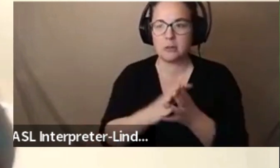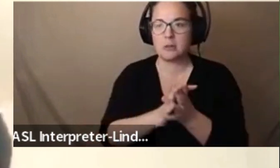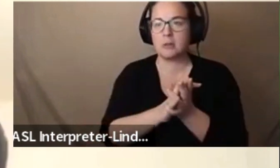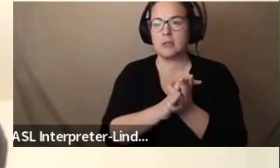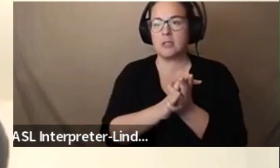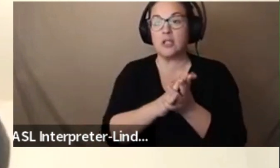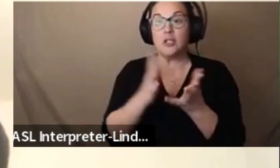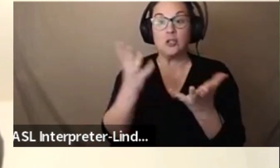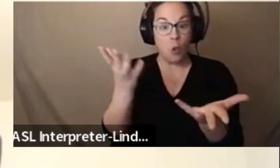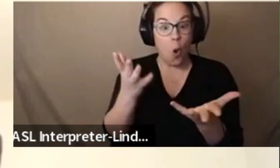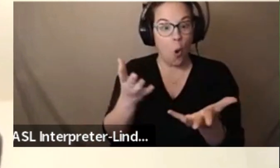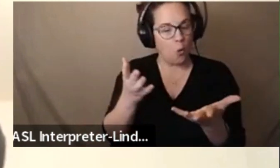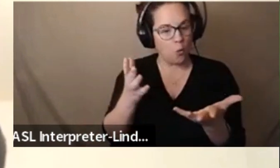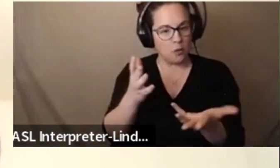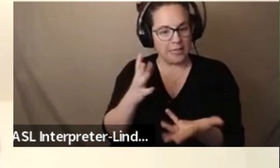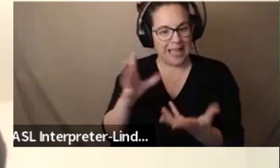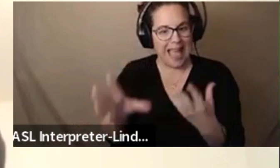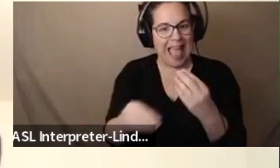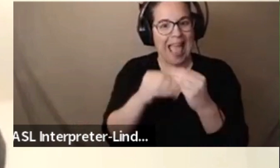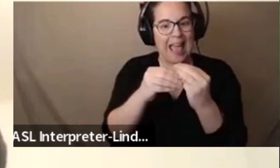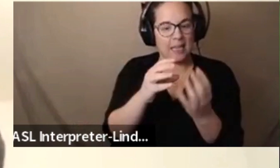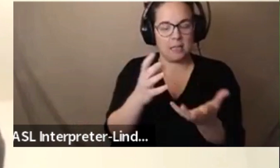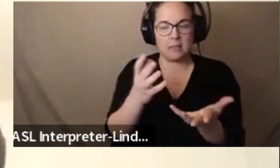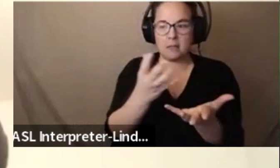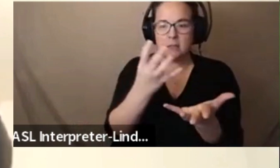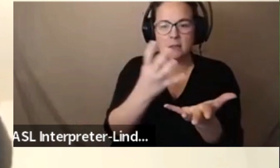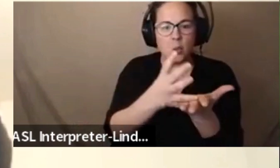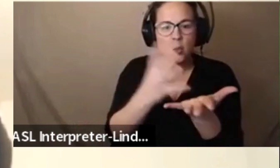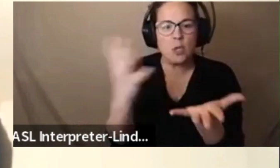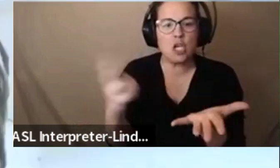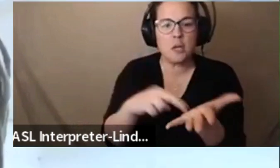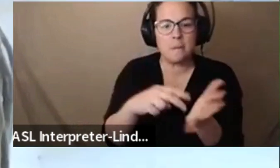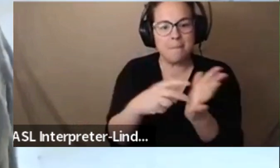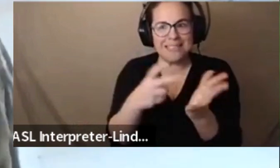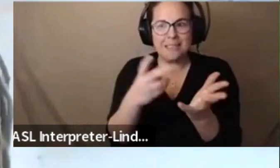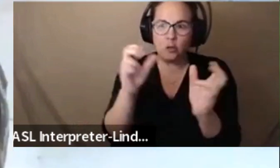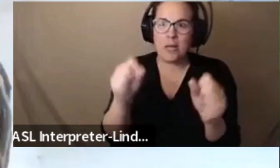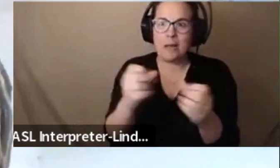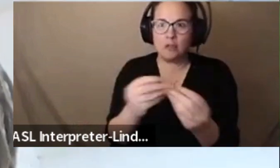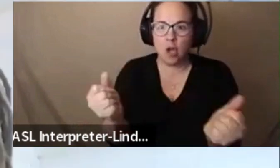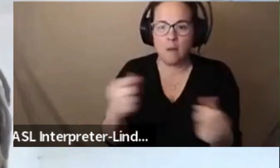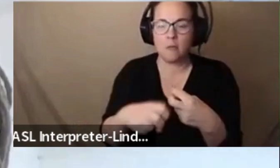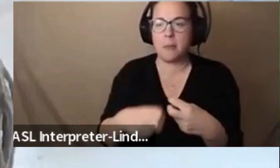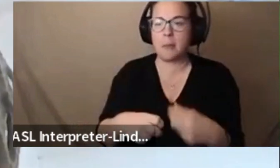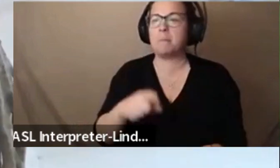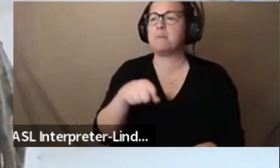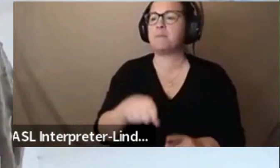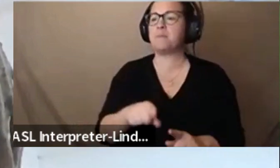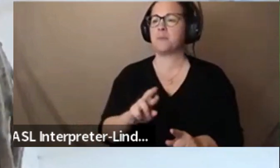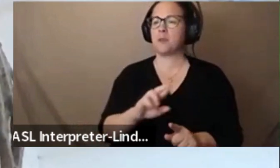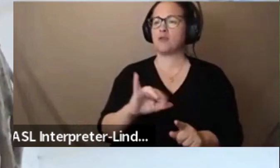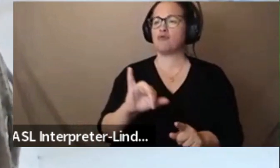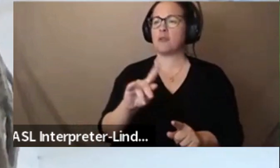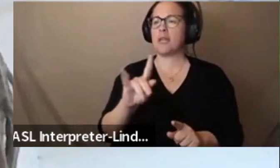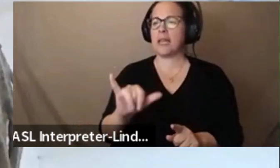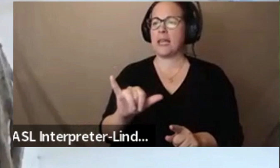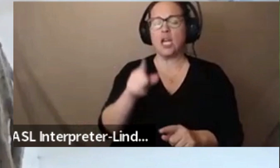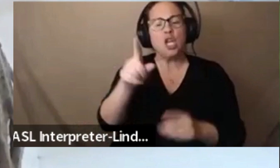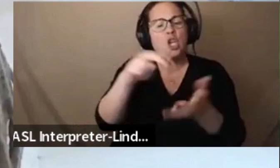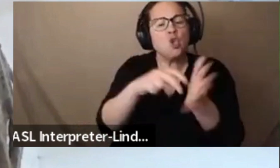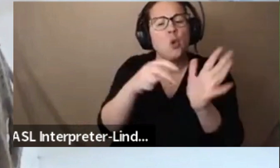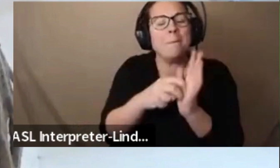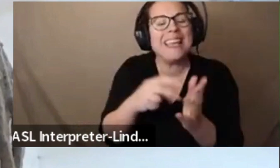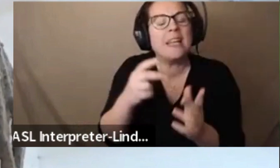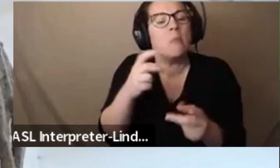queering can bring about the resolution of the play. You mean the problems for the creators, the creatives that take the